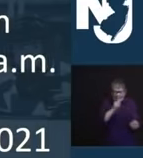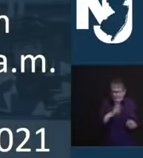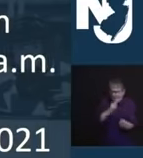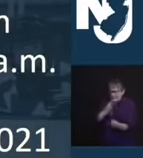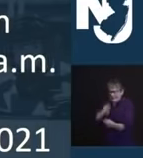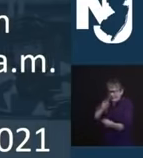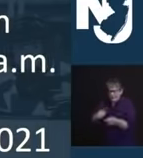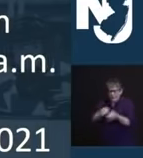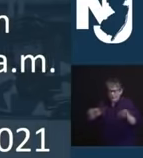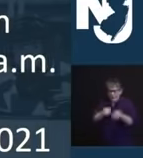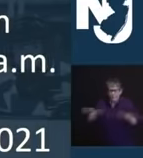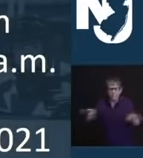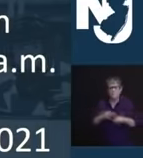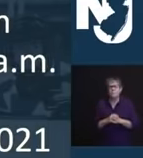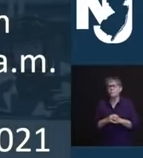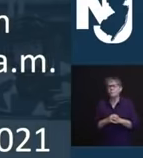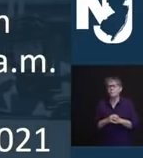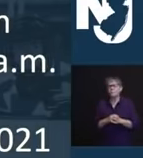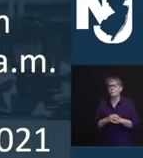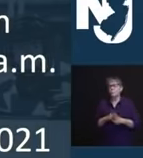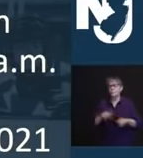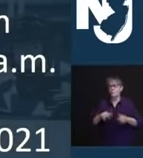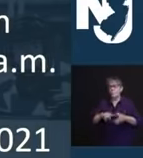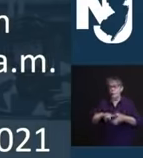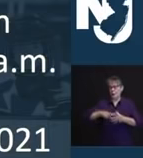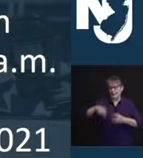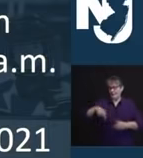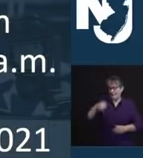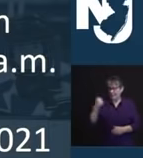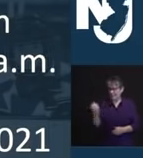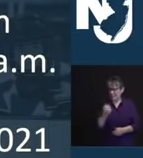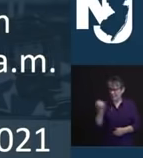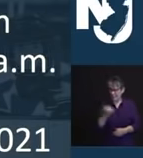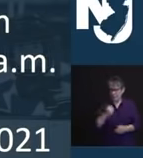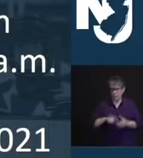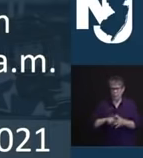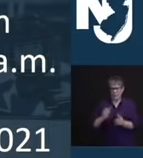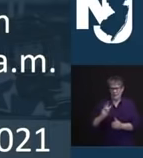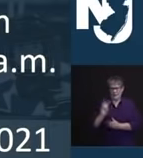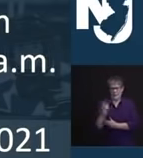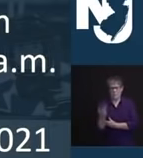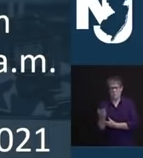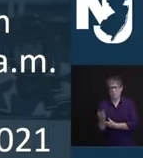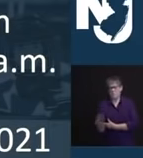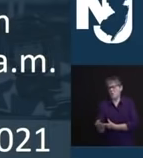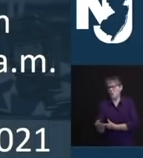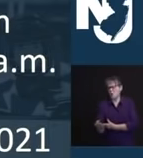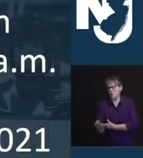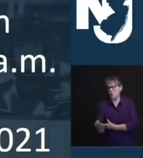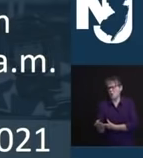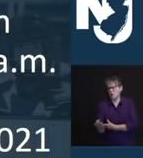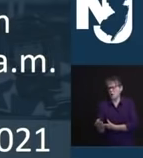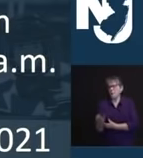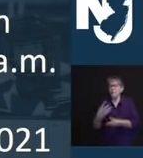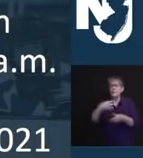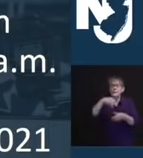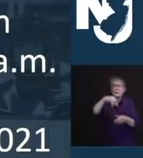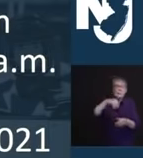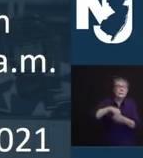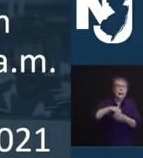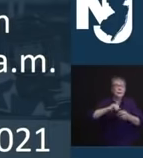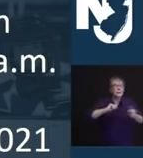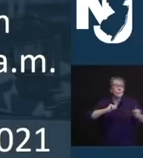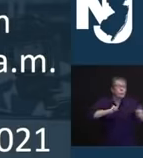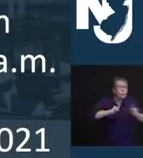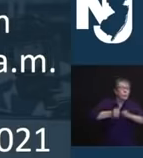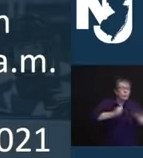December 5th, all indoor youth and adult sports, including both practices and competitions, and inclusive of all risk levels